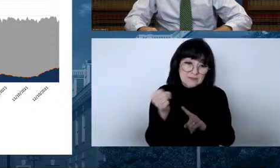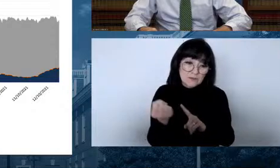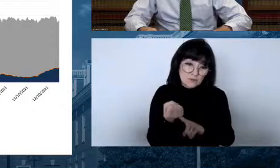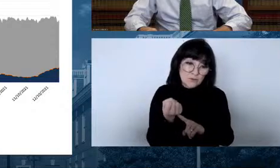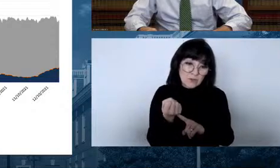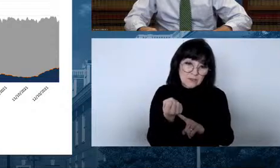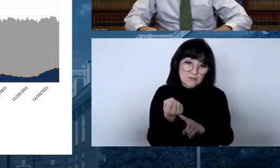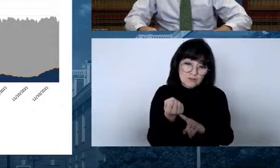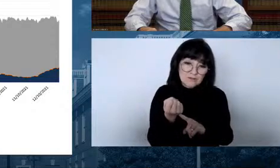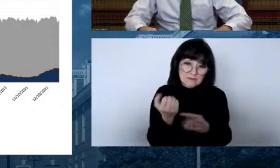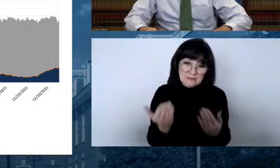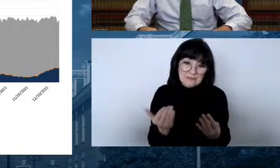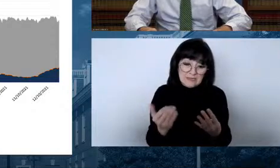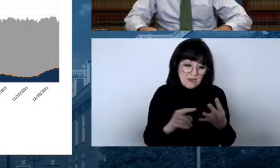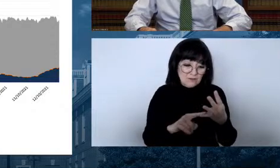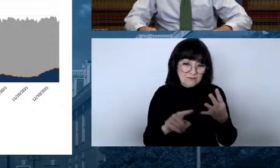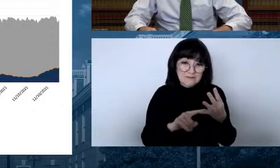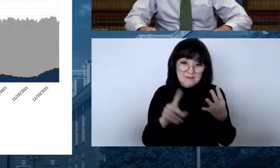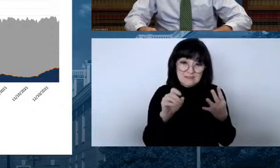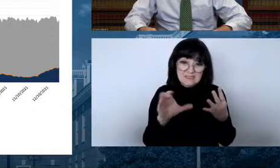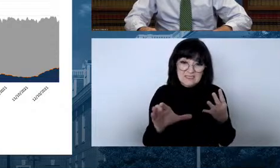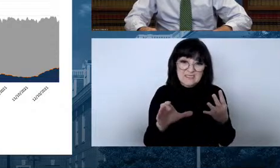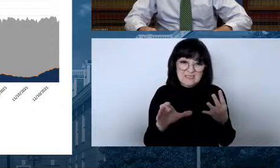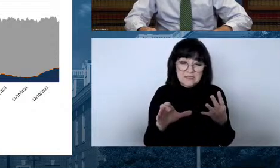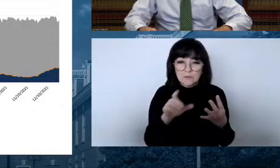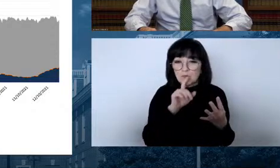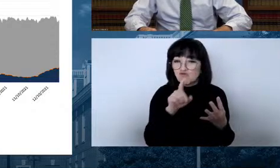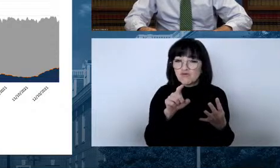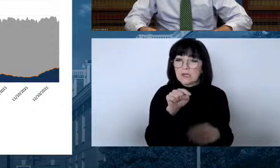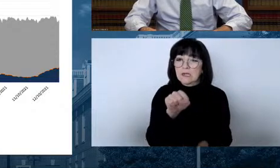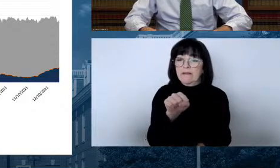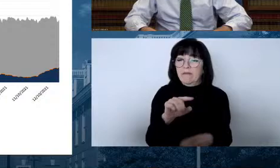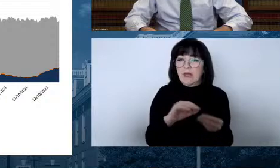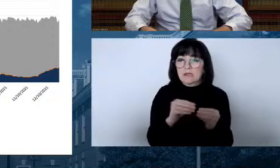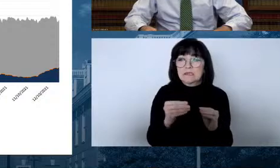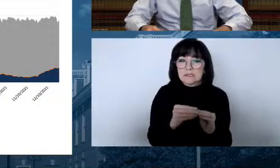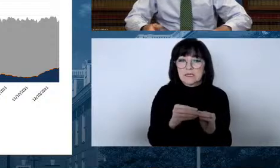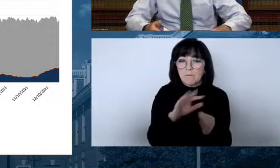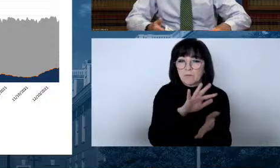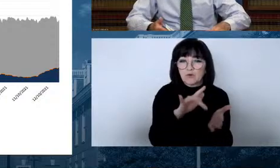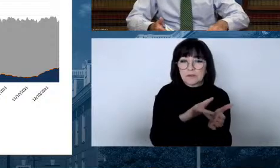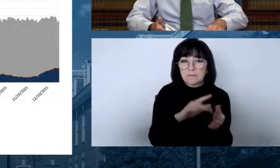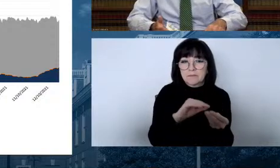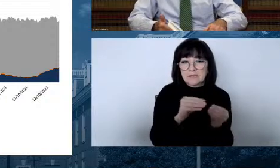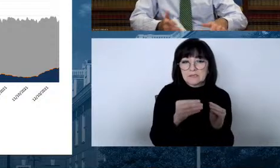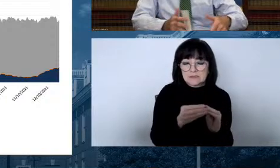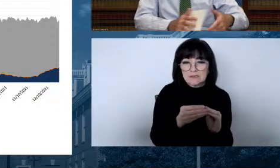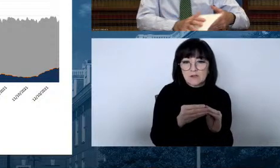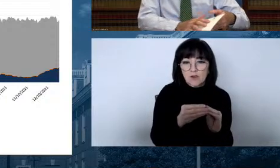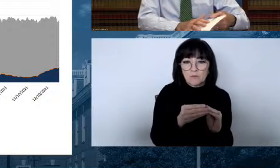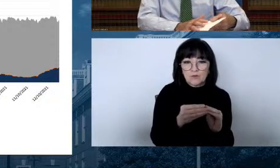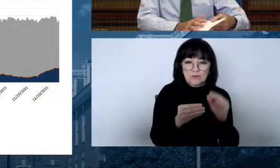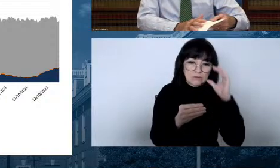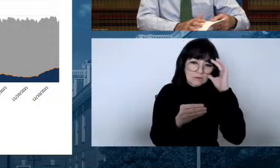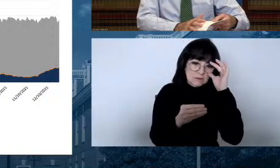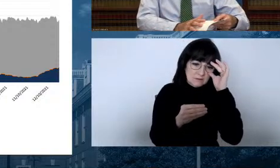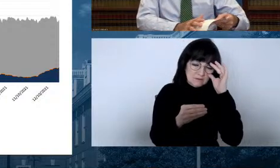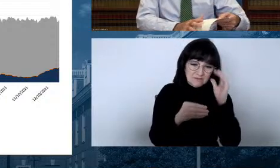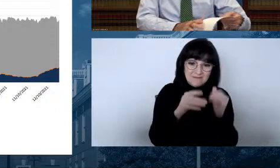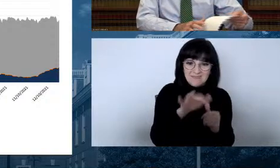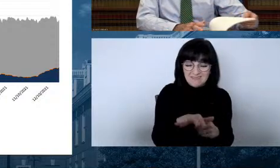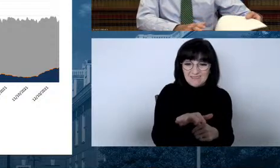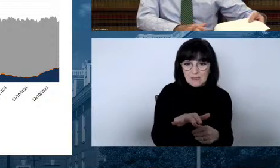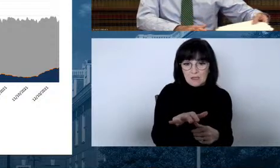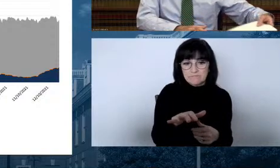of December, this is actually a mid-December number, is creating the dire circumstances that you're going to hear from